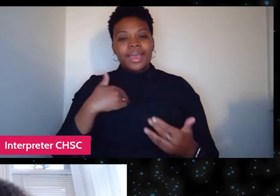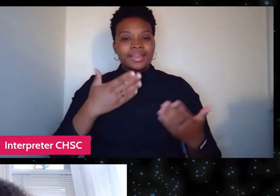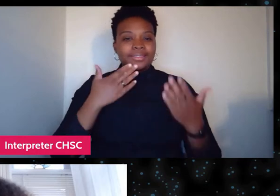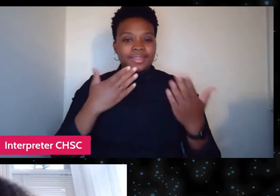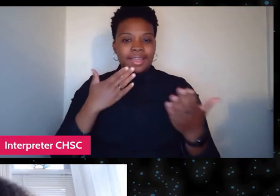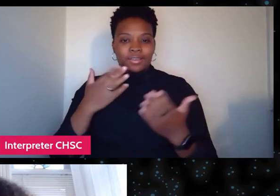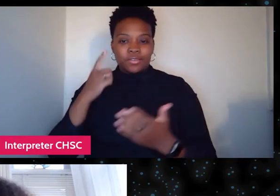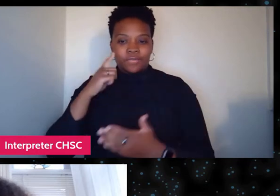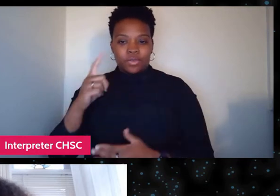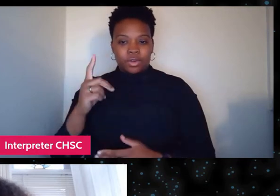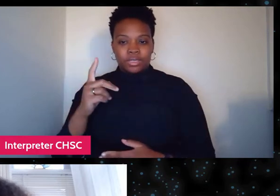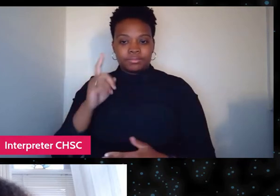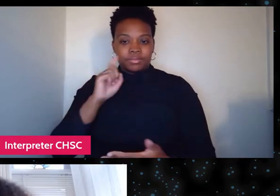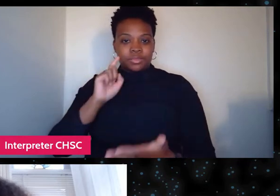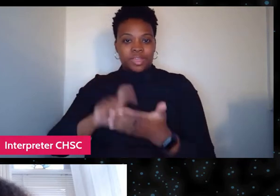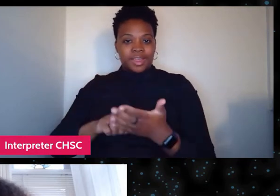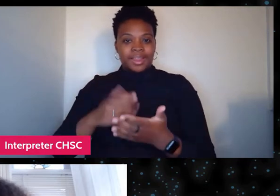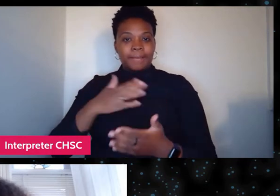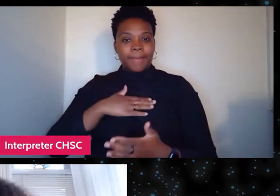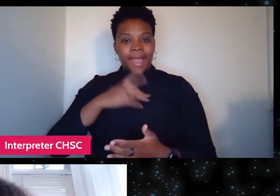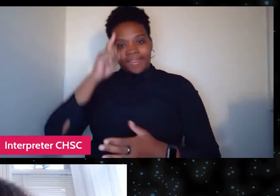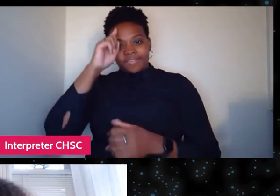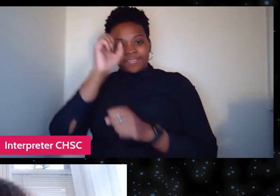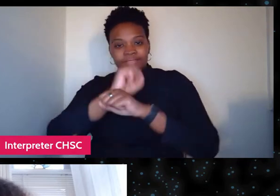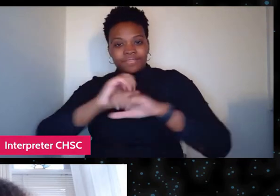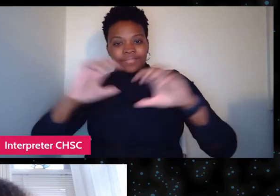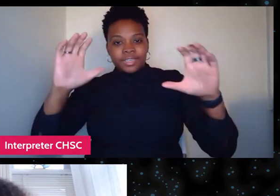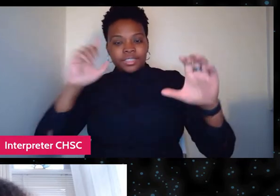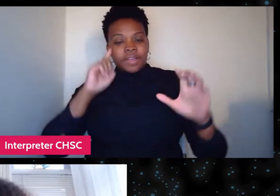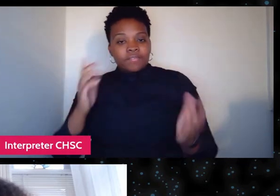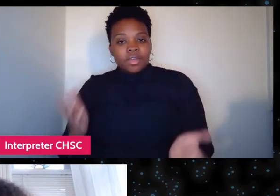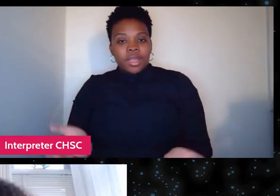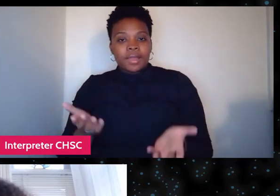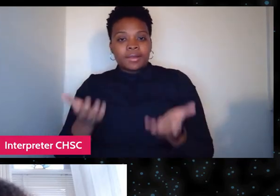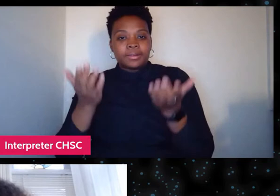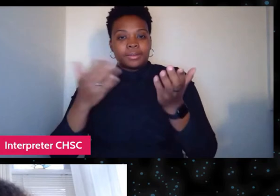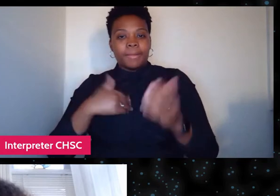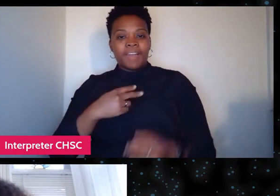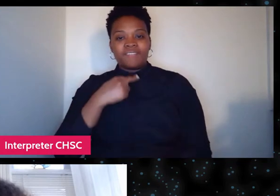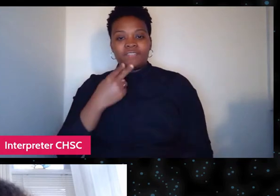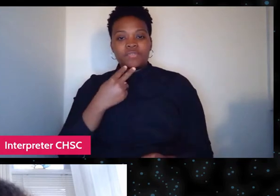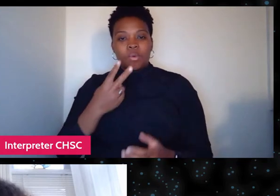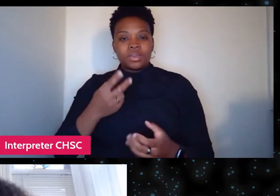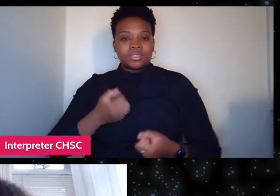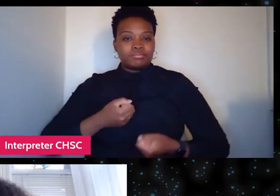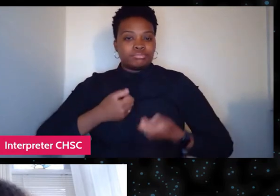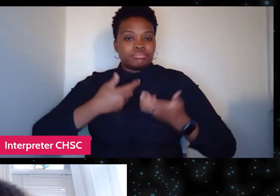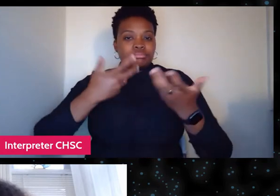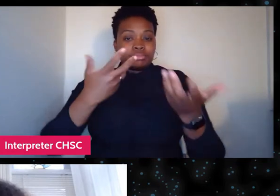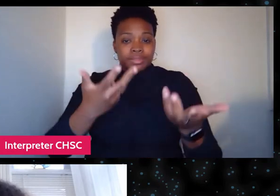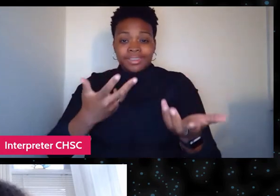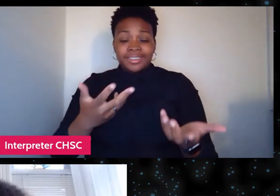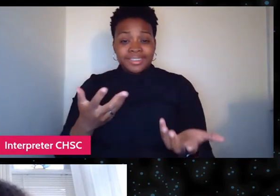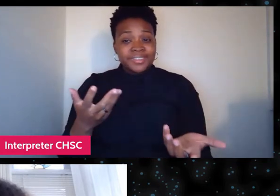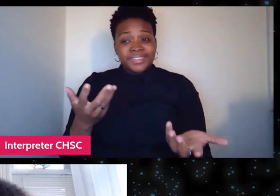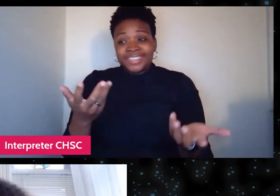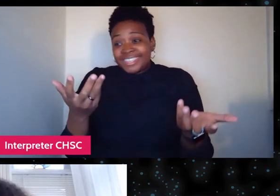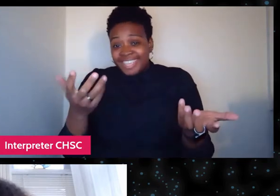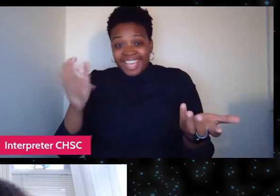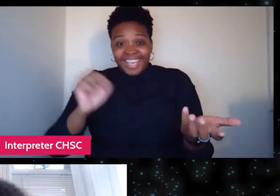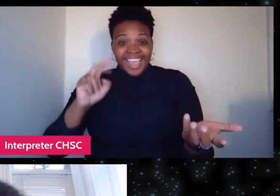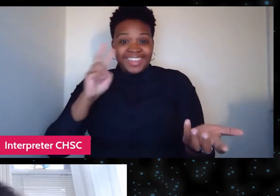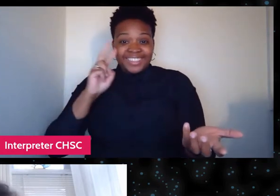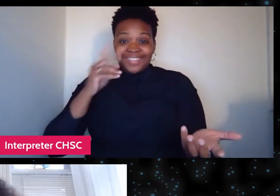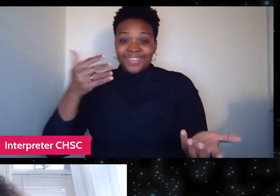seeing, for recognizing my vision, for uplifting my voice. And yeah, I guess we'll see what